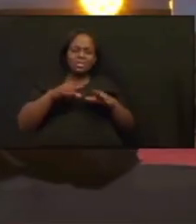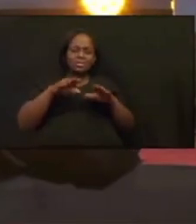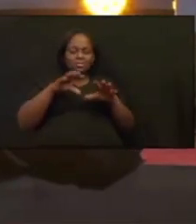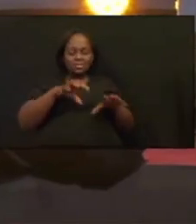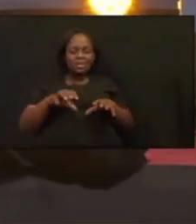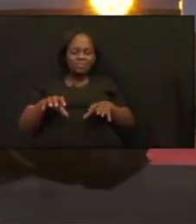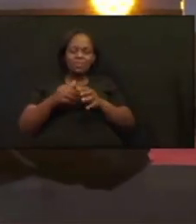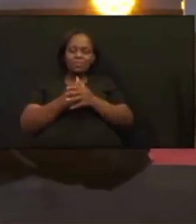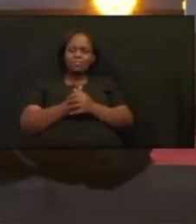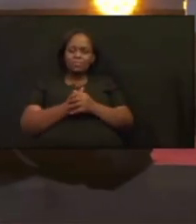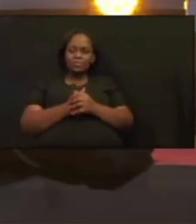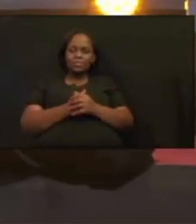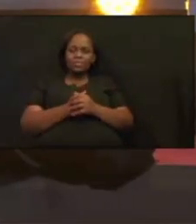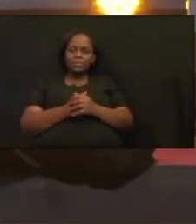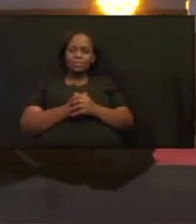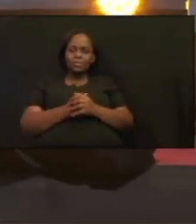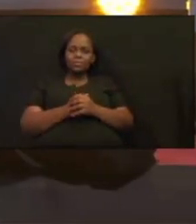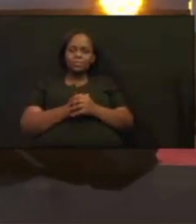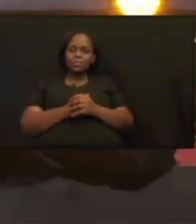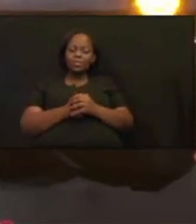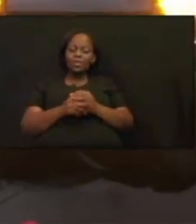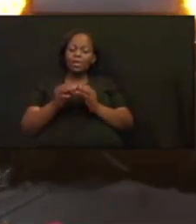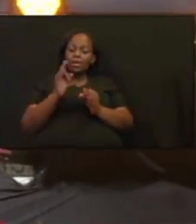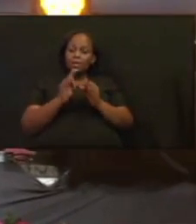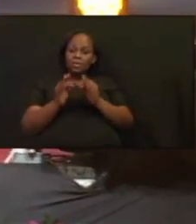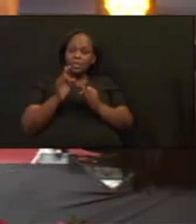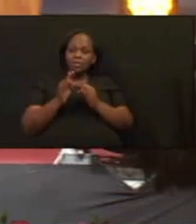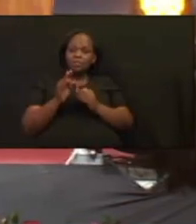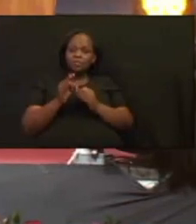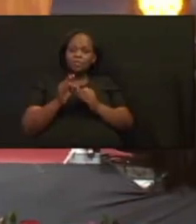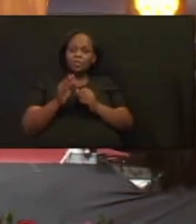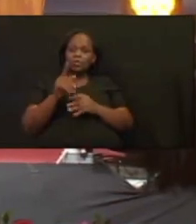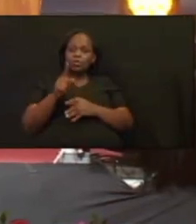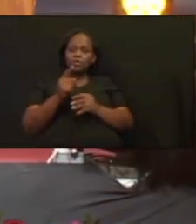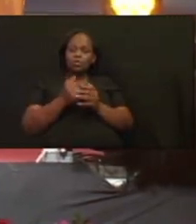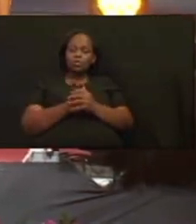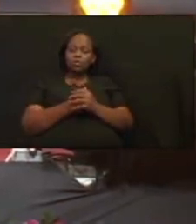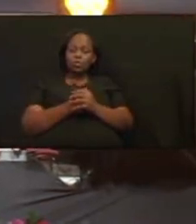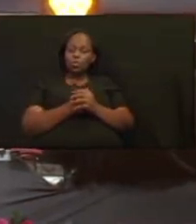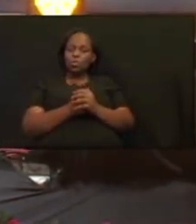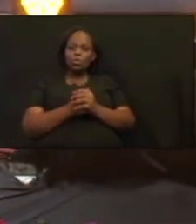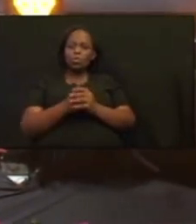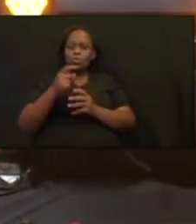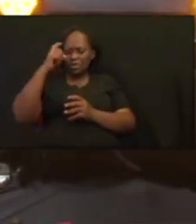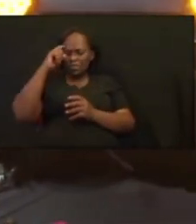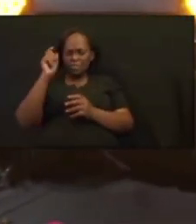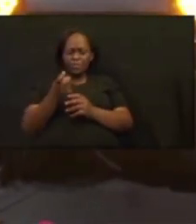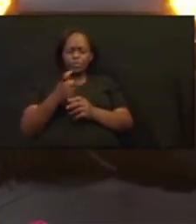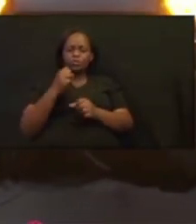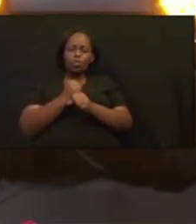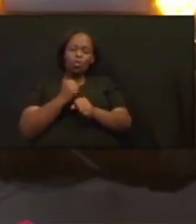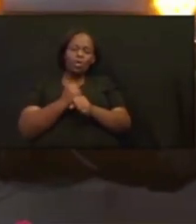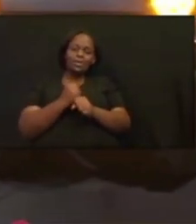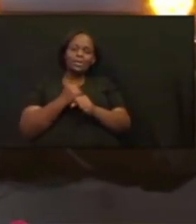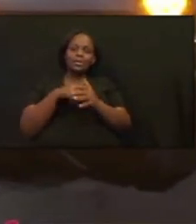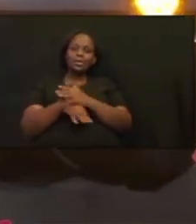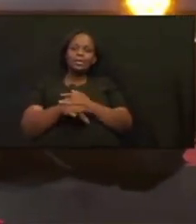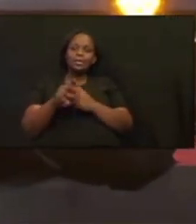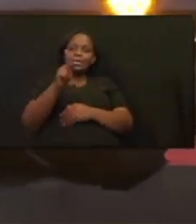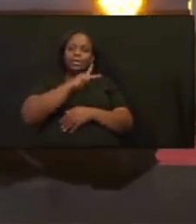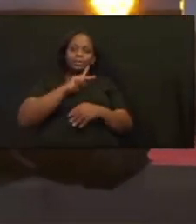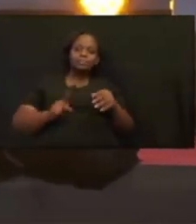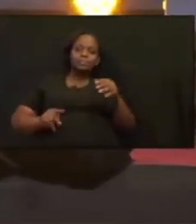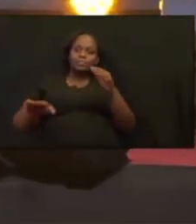God, you would have been kingdom millionaires to bring a lot. And your refusal and your laxity, God